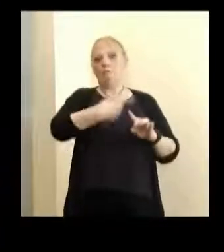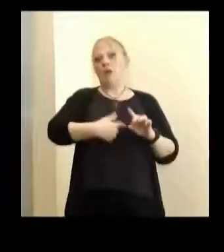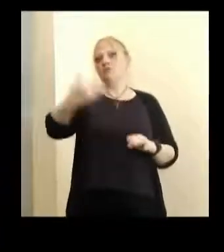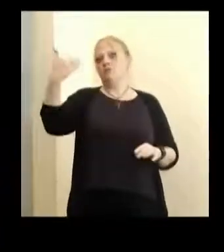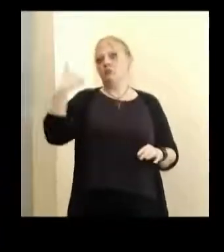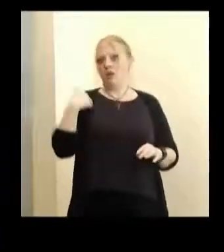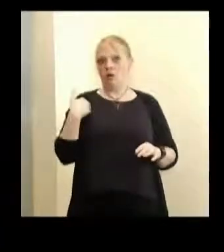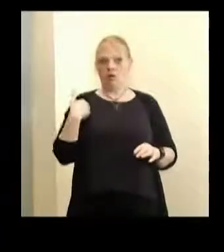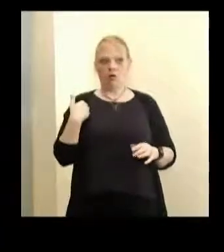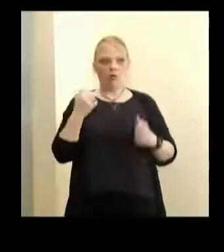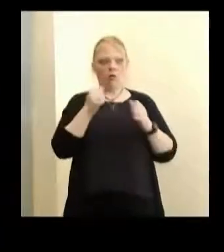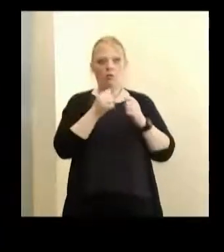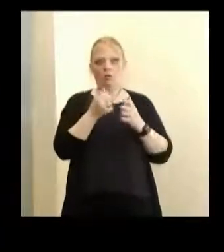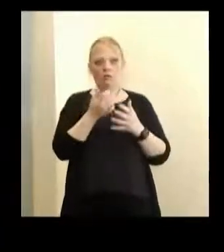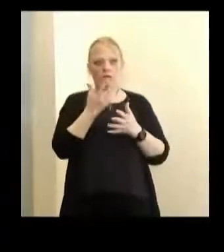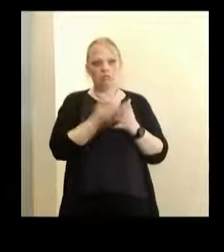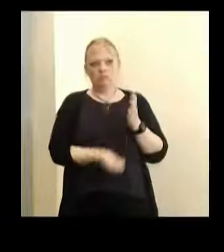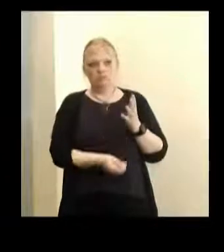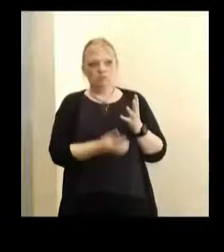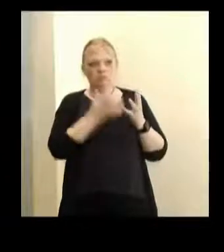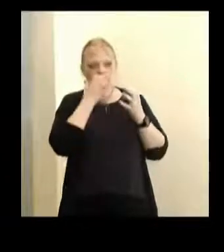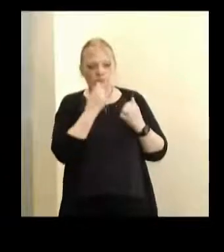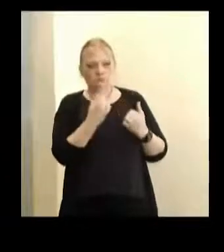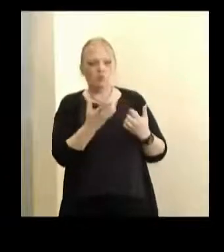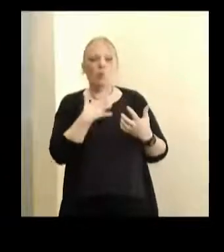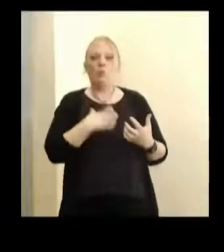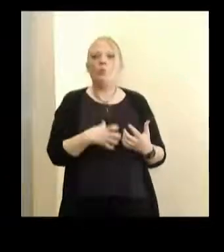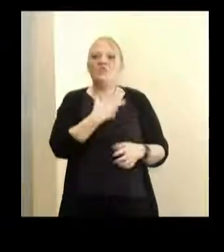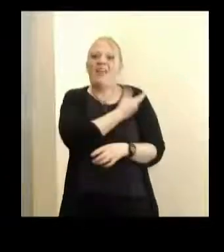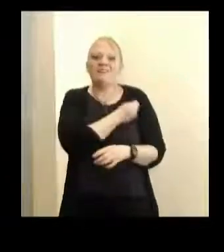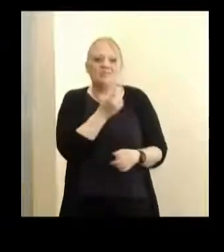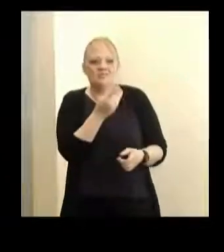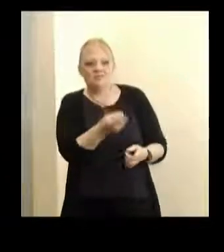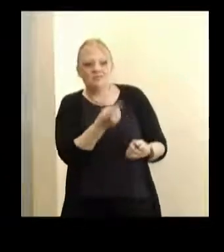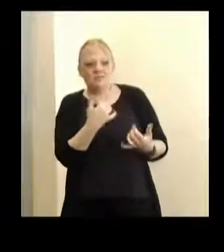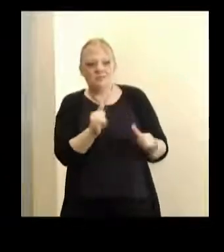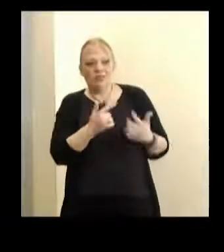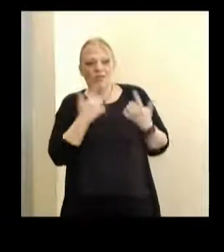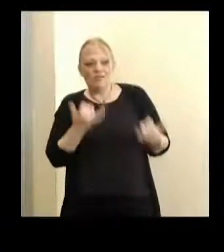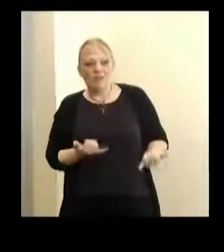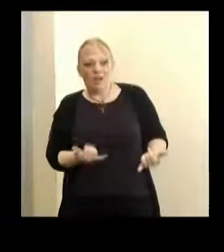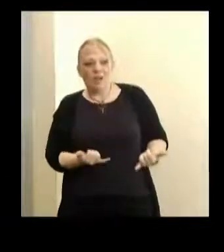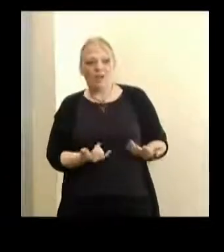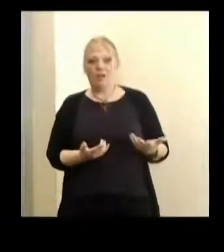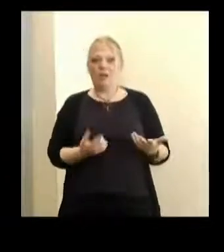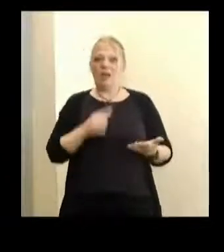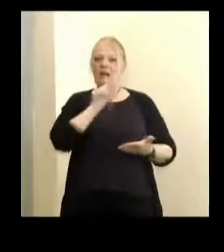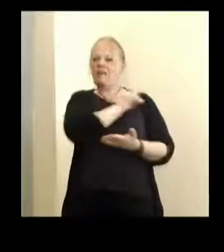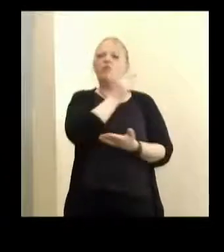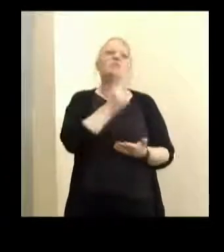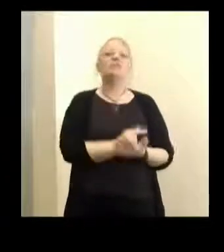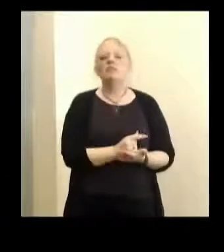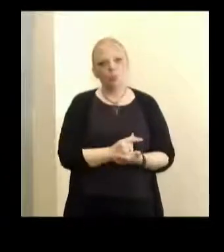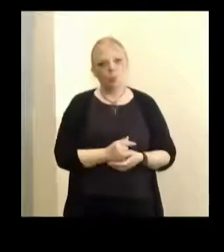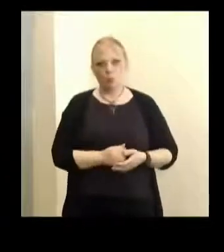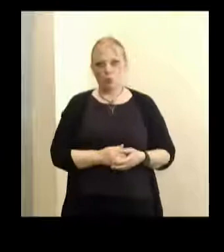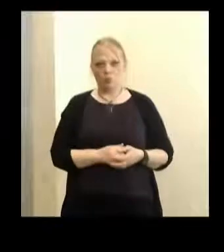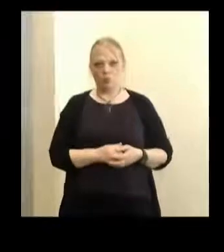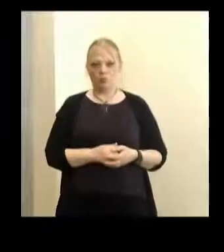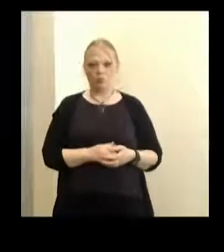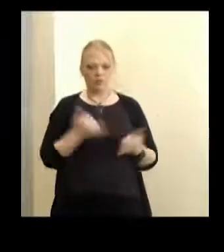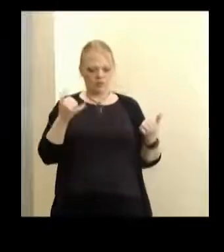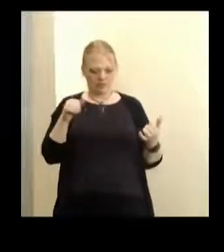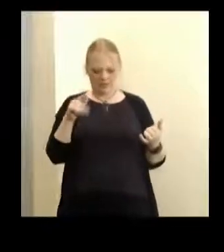who wish they had the vaccine for those loved ones to give them so they'd still be alive today. I guarantee you, today's what,